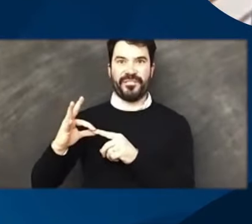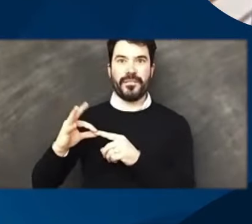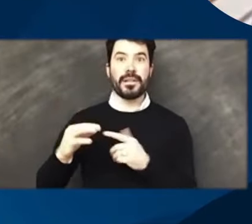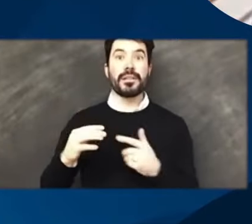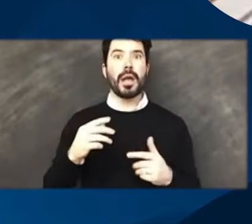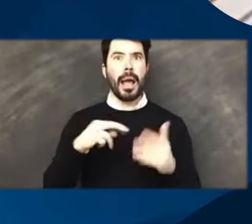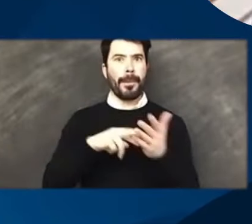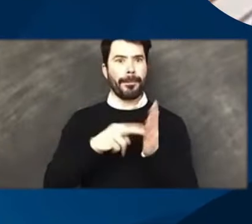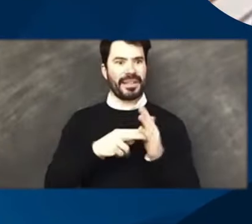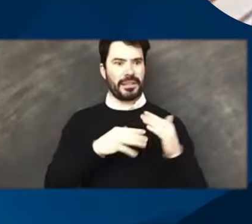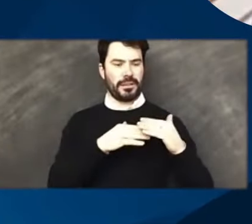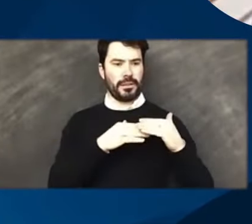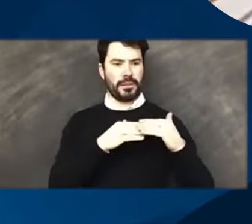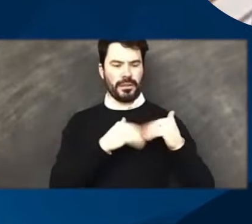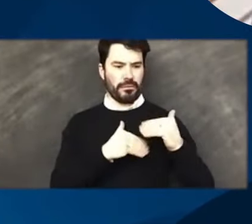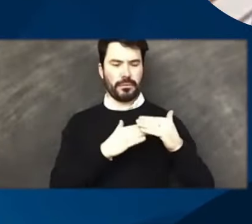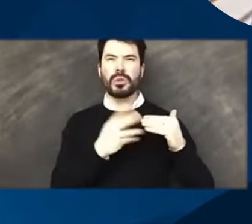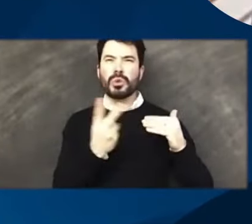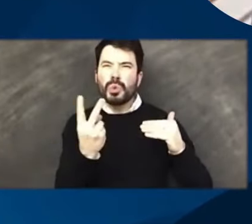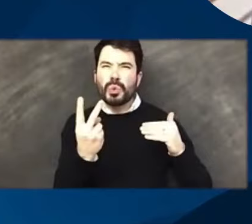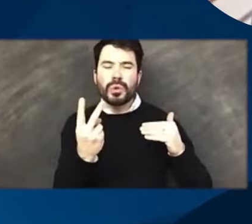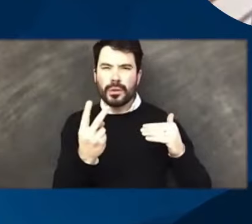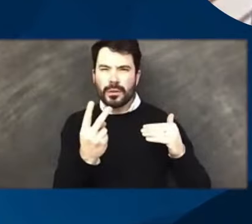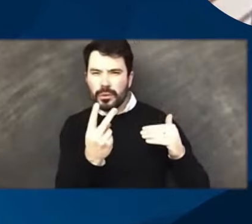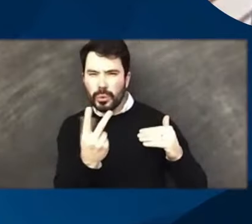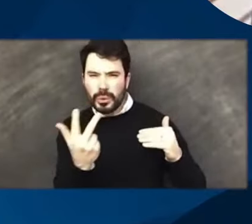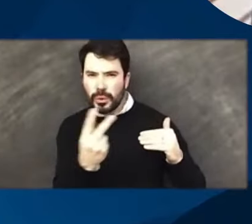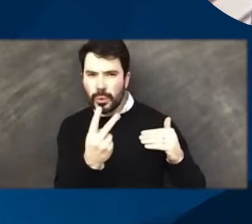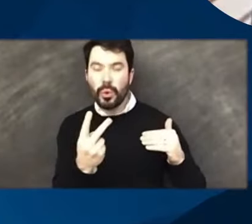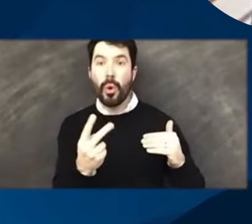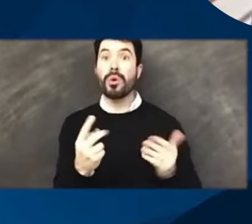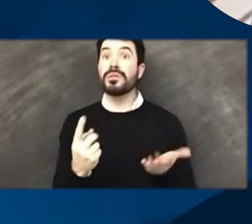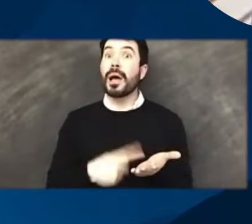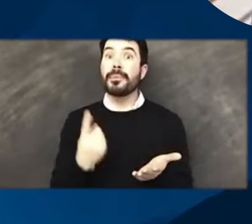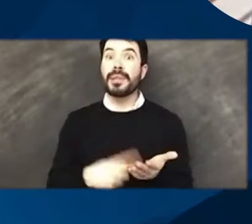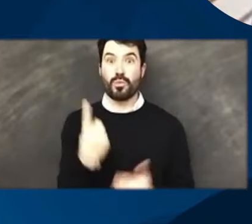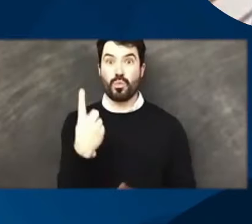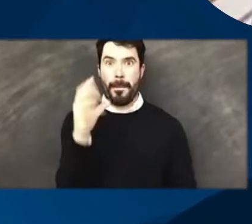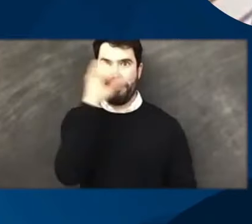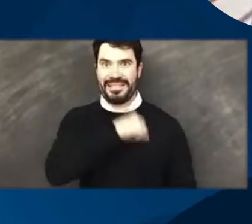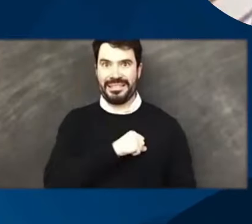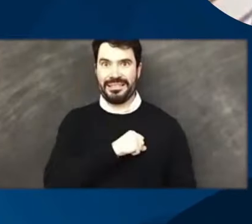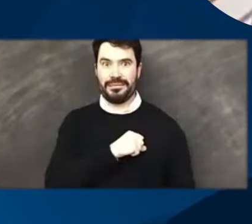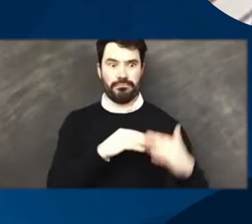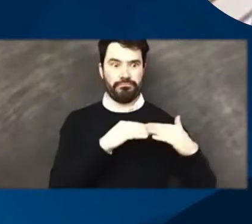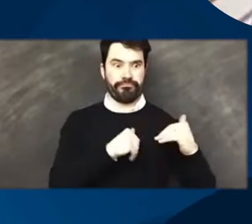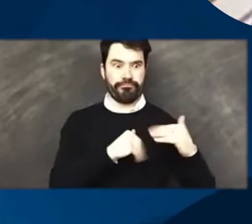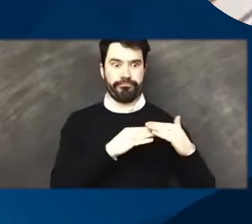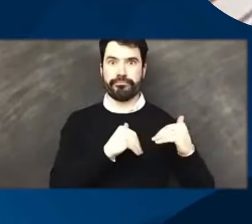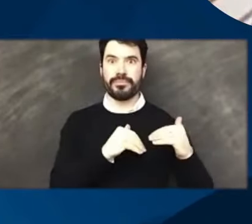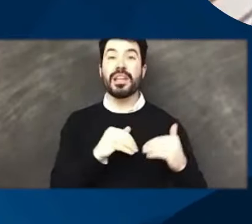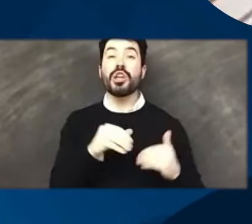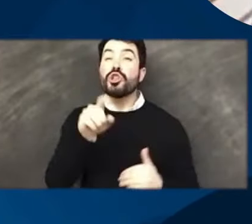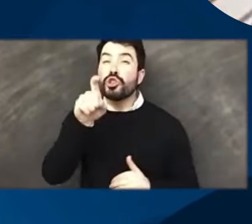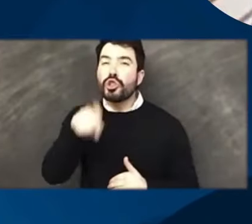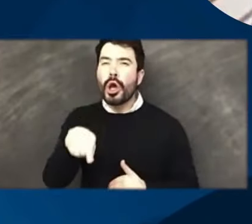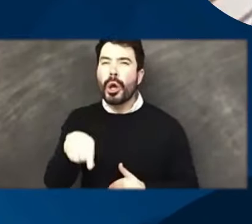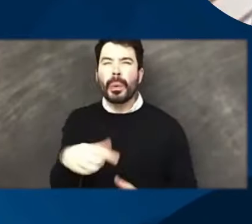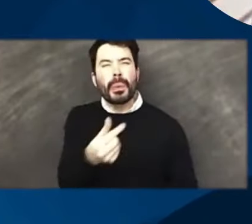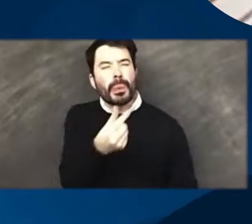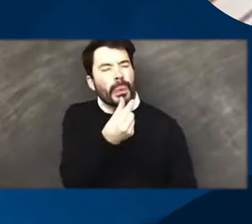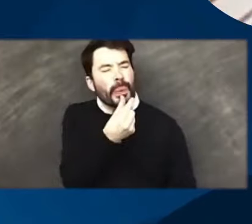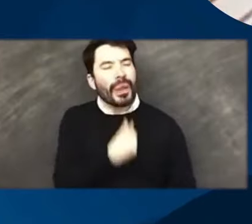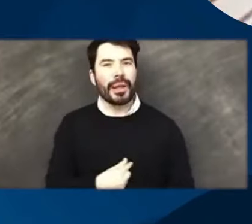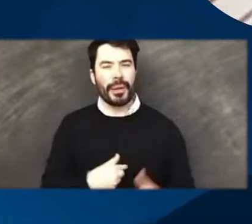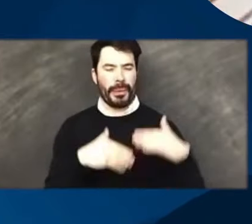curtains, or someone's actually born with 2 curtains. And those curtains should really be paper thin, but when they are abnormal